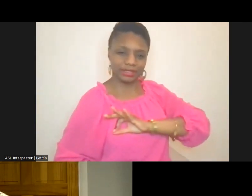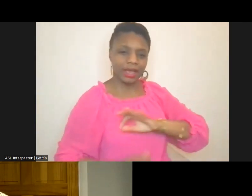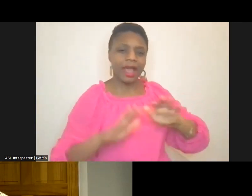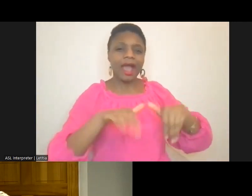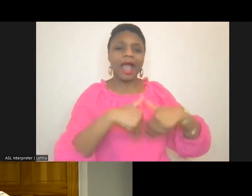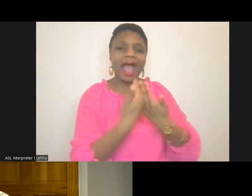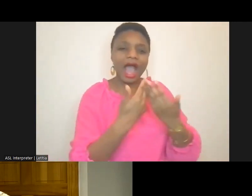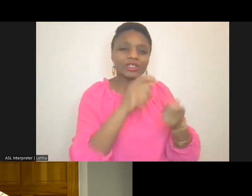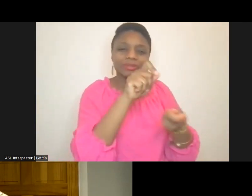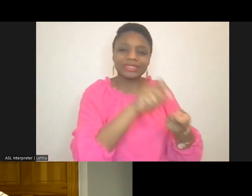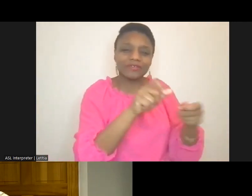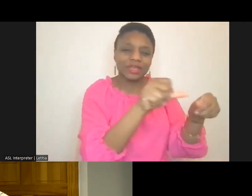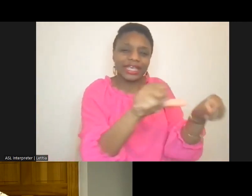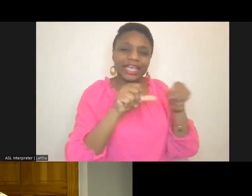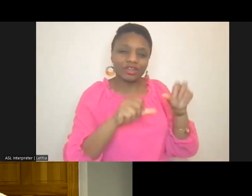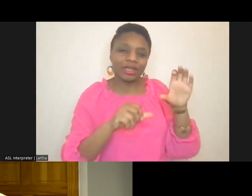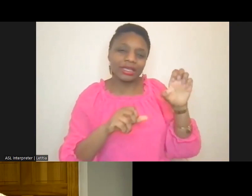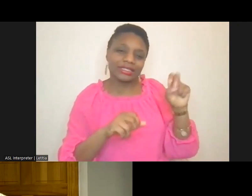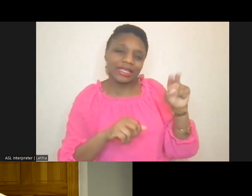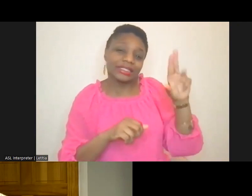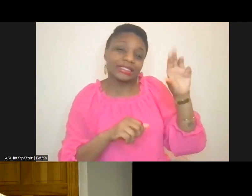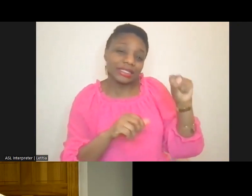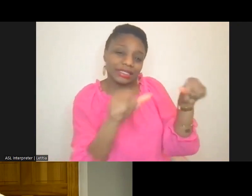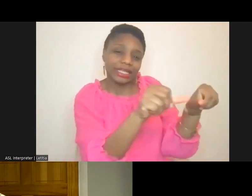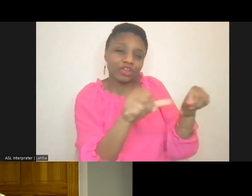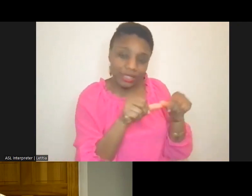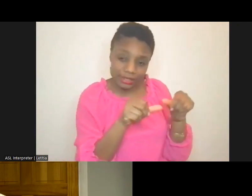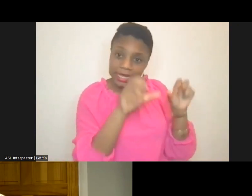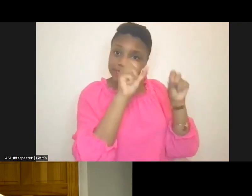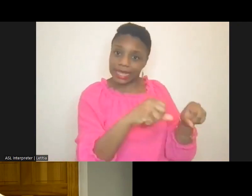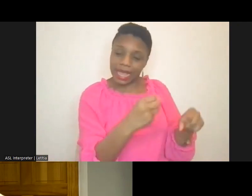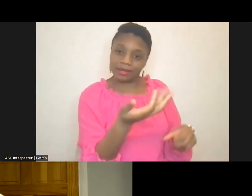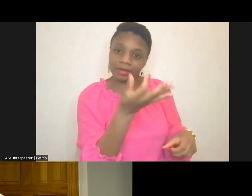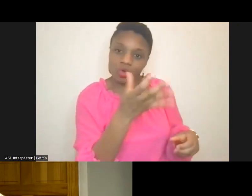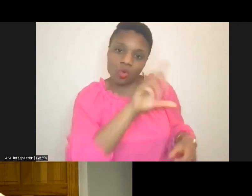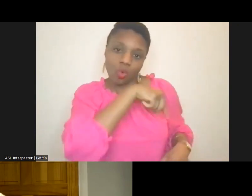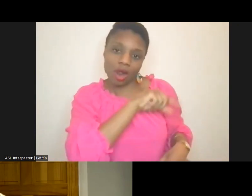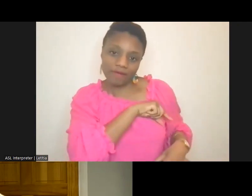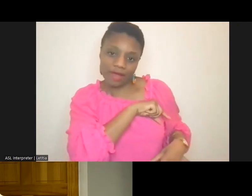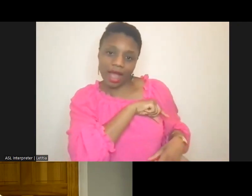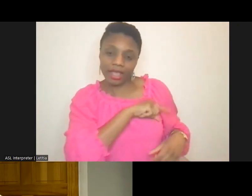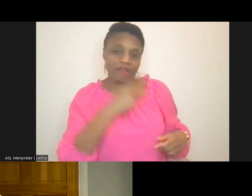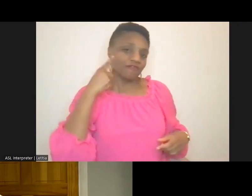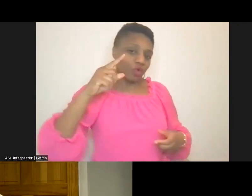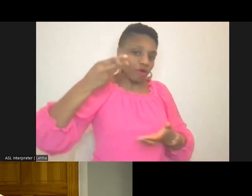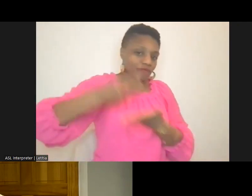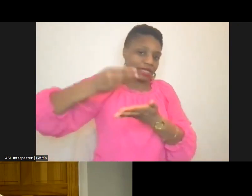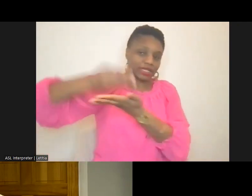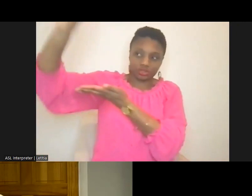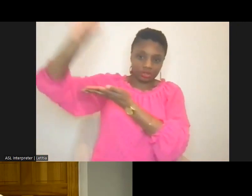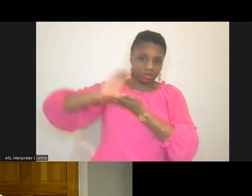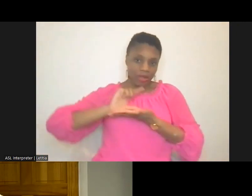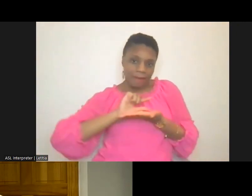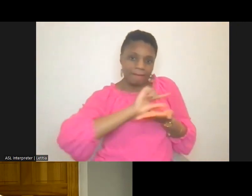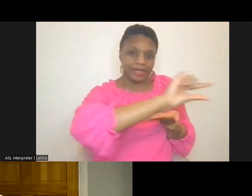qualify as environmental justice communities as we're distributing the financial benefits to them. Because if it just so happens